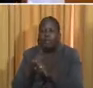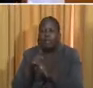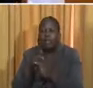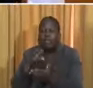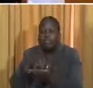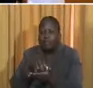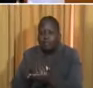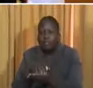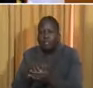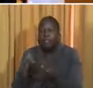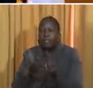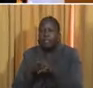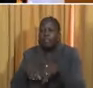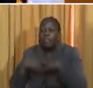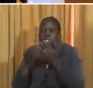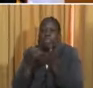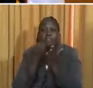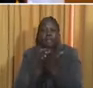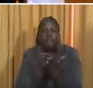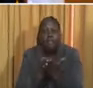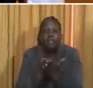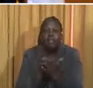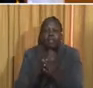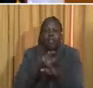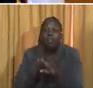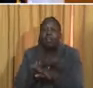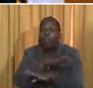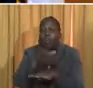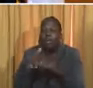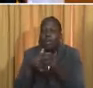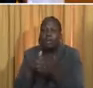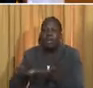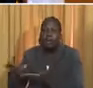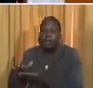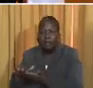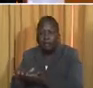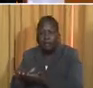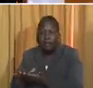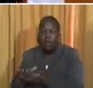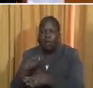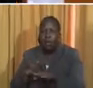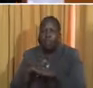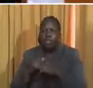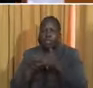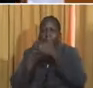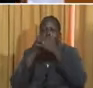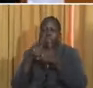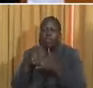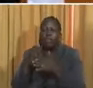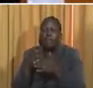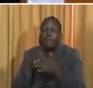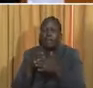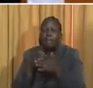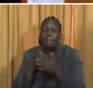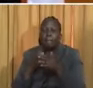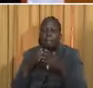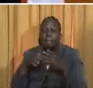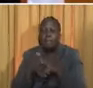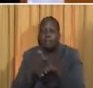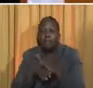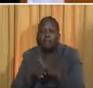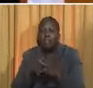to rebut the evidence in support of public participation. In support of public participation at the two